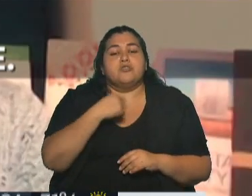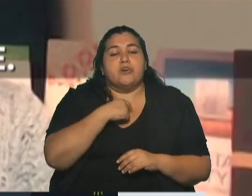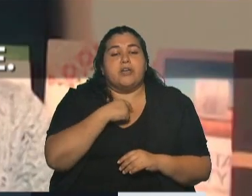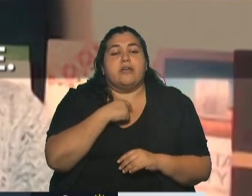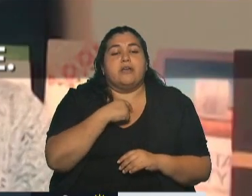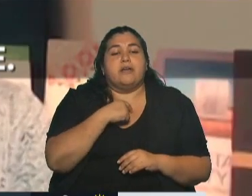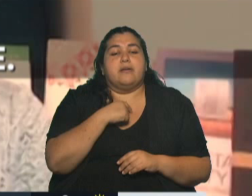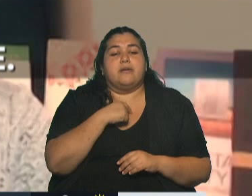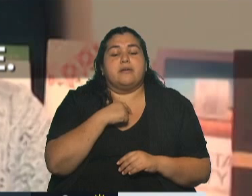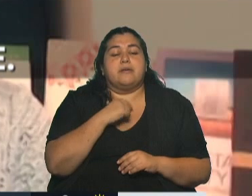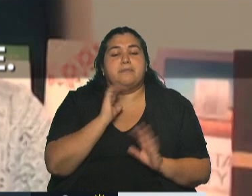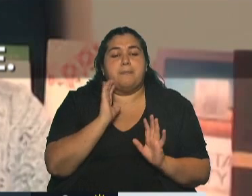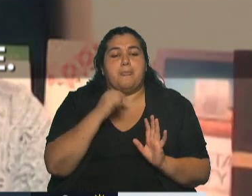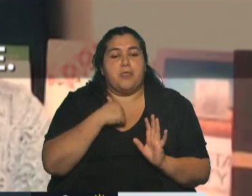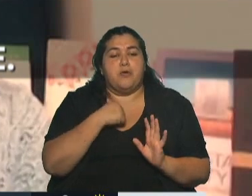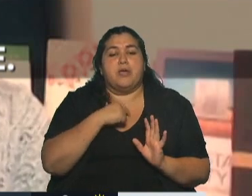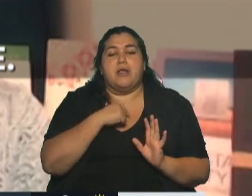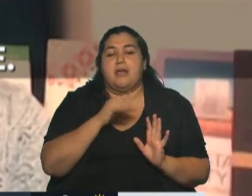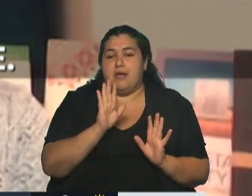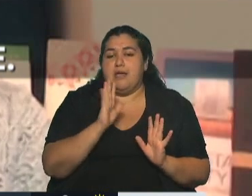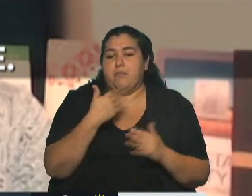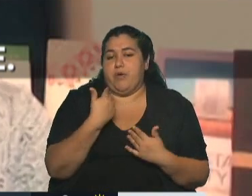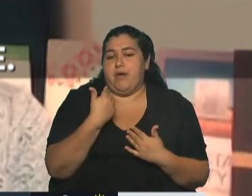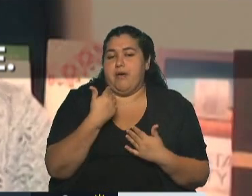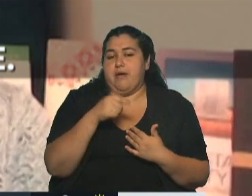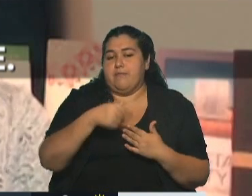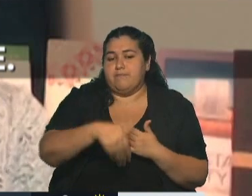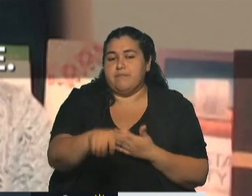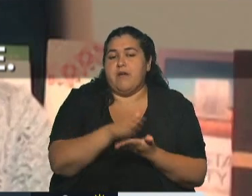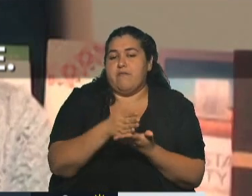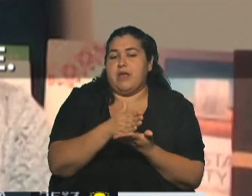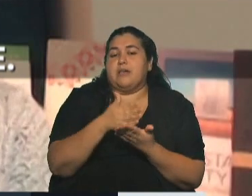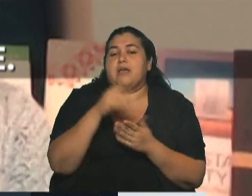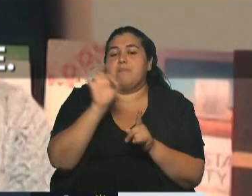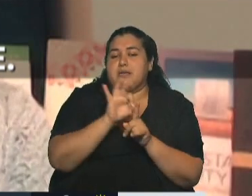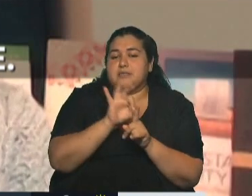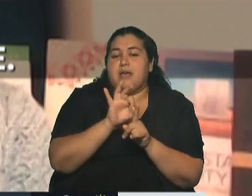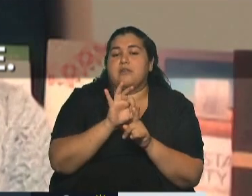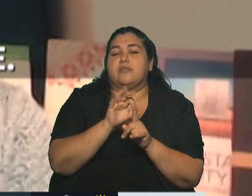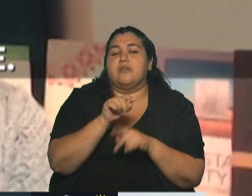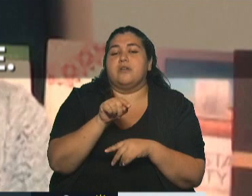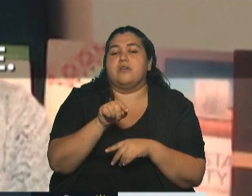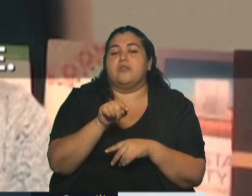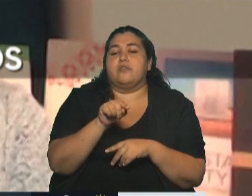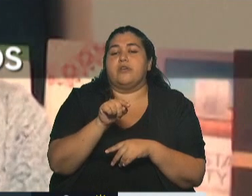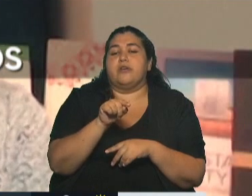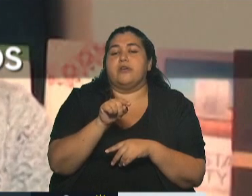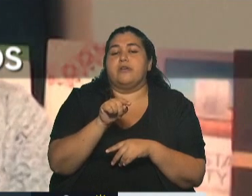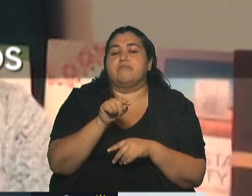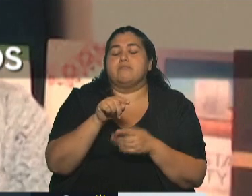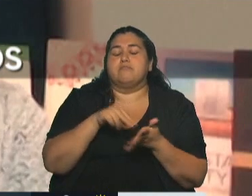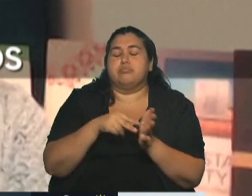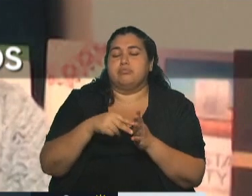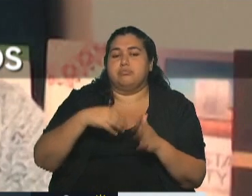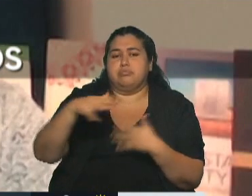the frictions along the border with Pakistan are not likely to escalate. They